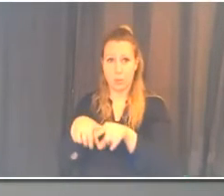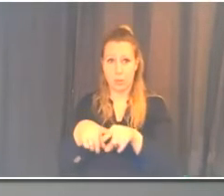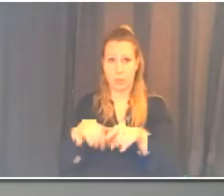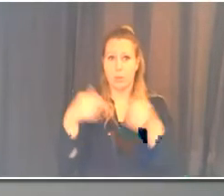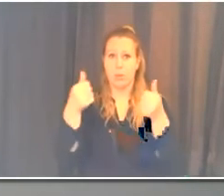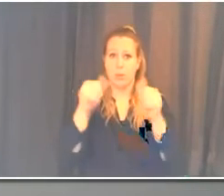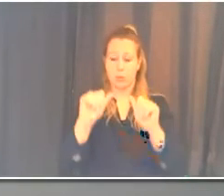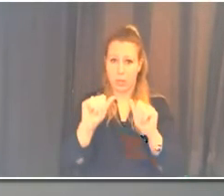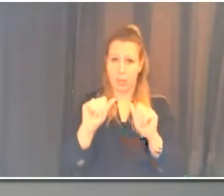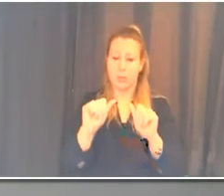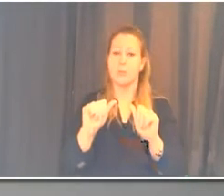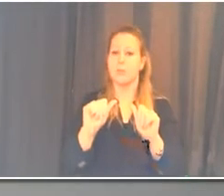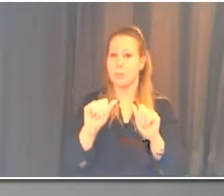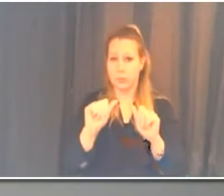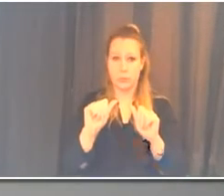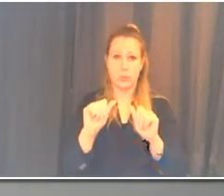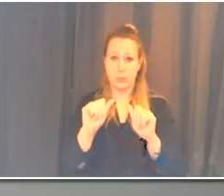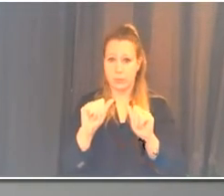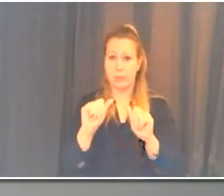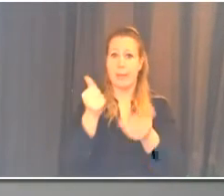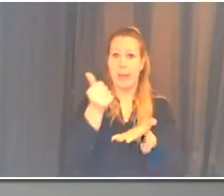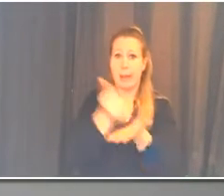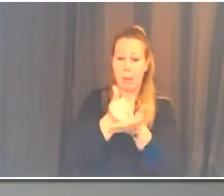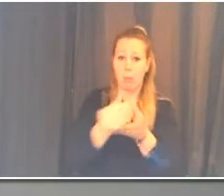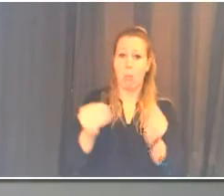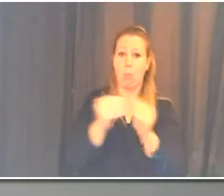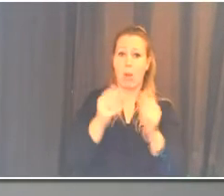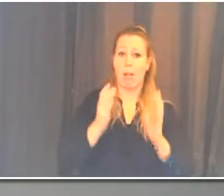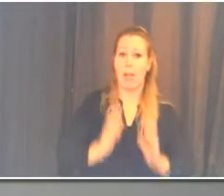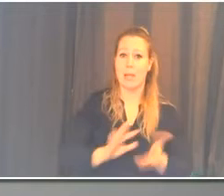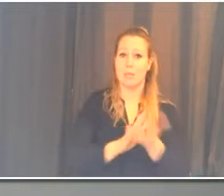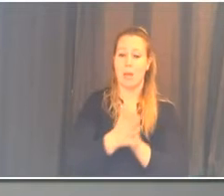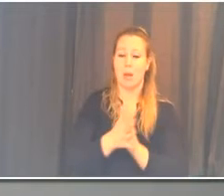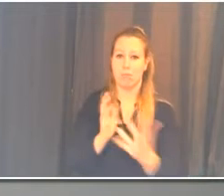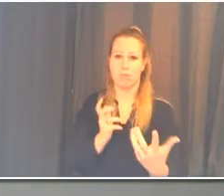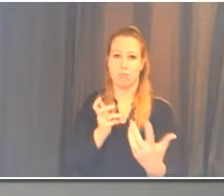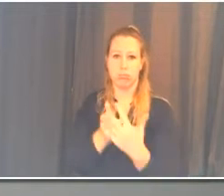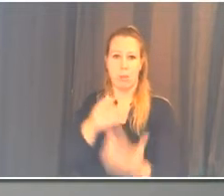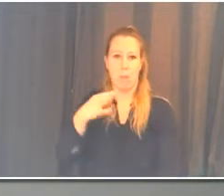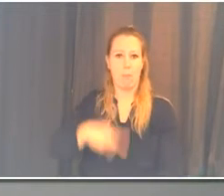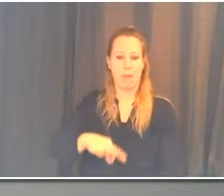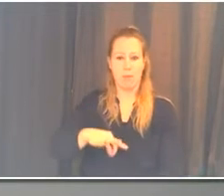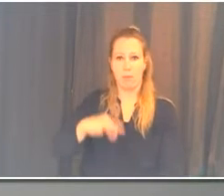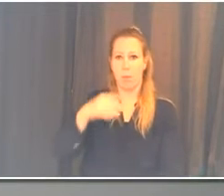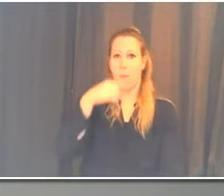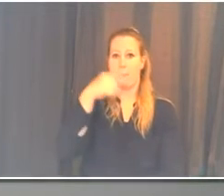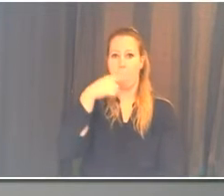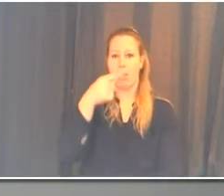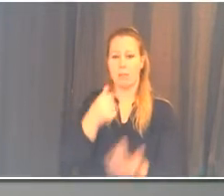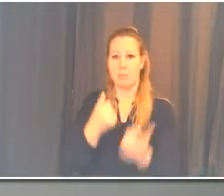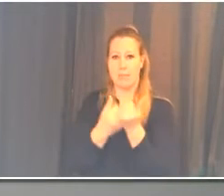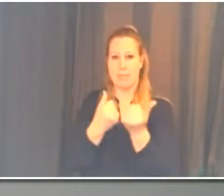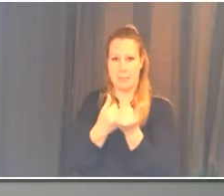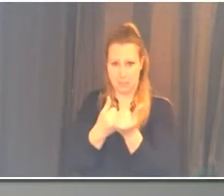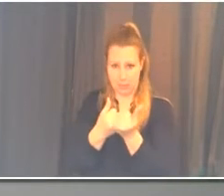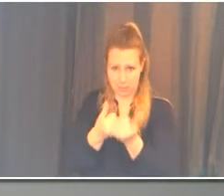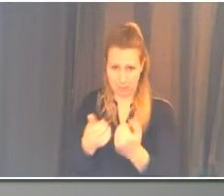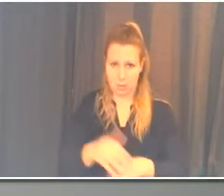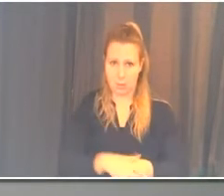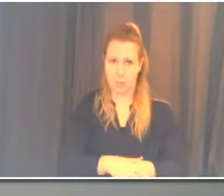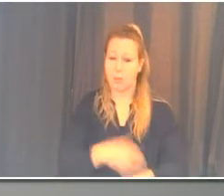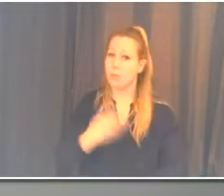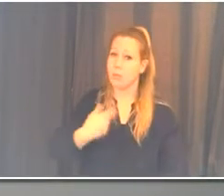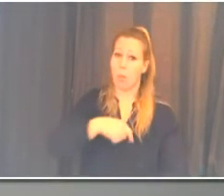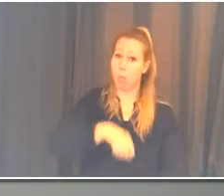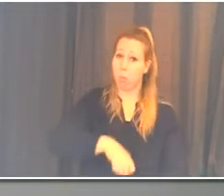those as sort of vulnerable areas and I wanted to just share some client stories because we've been really busy at the